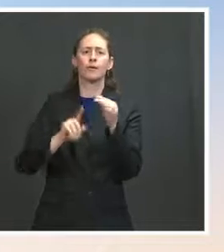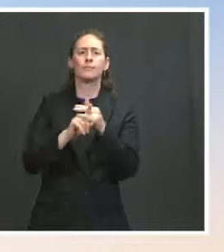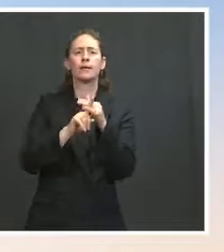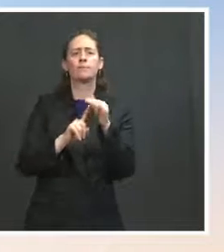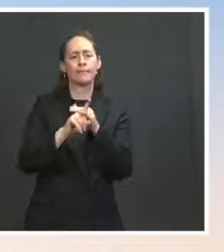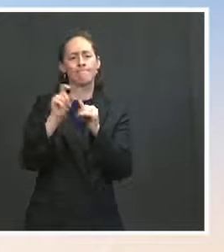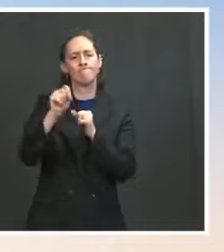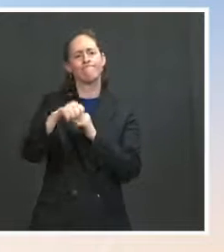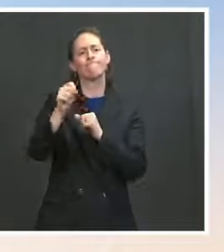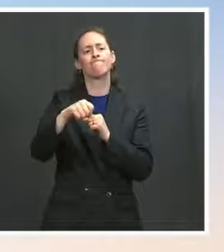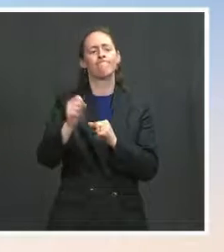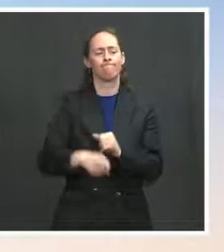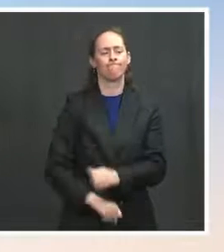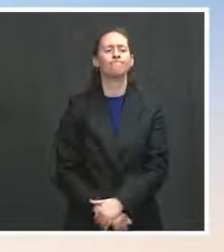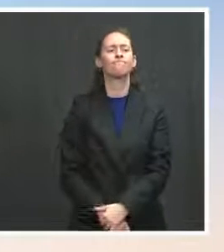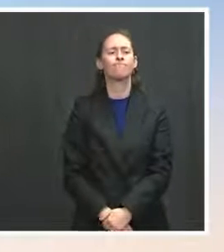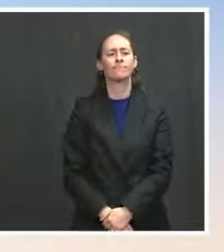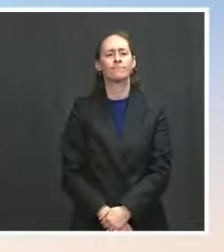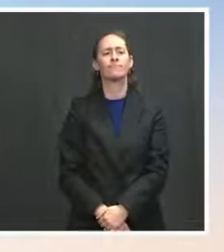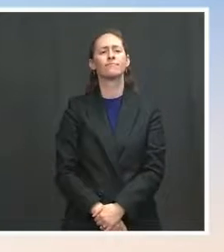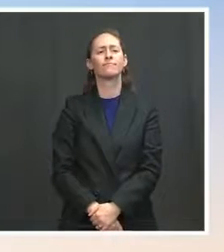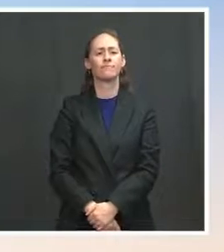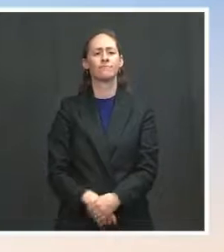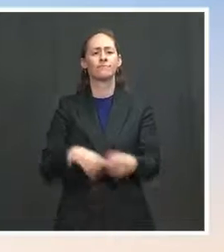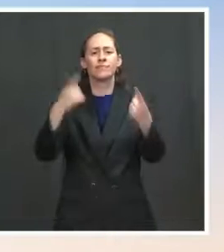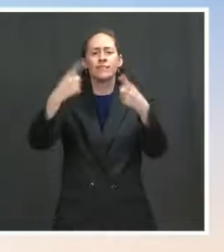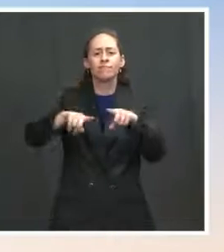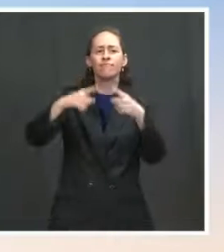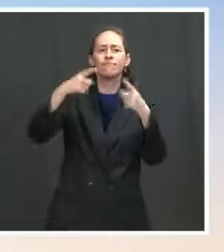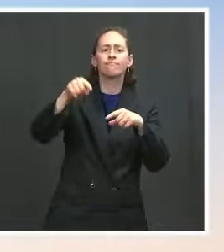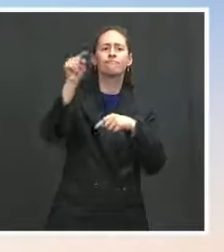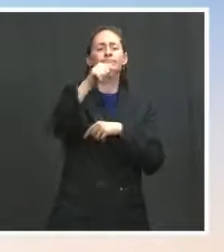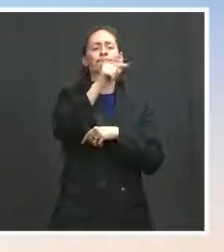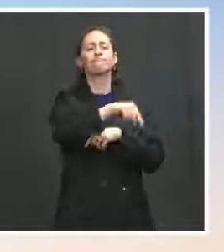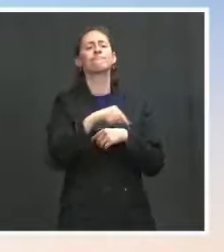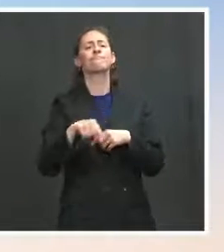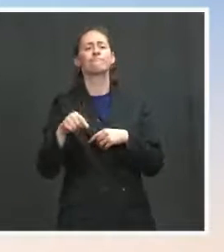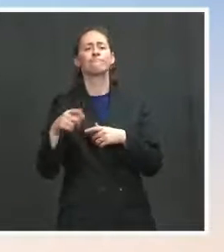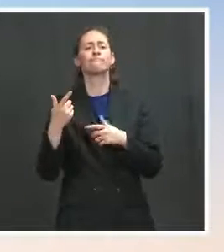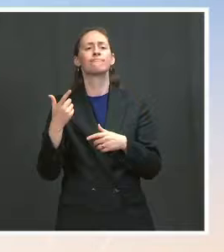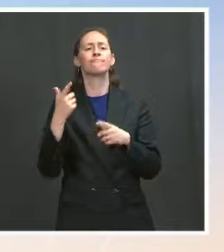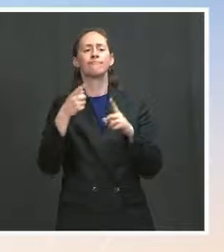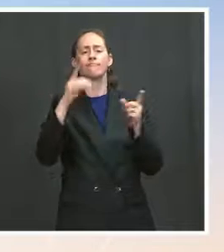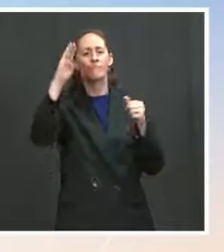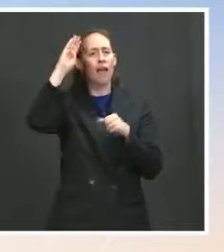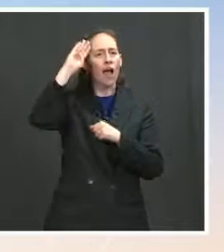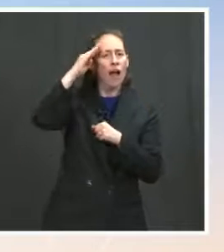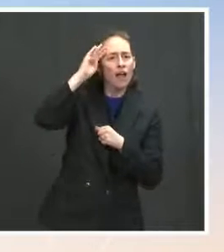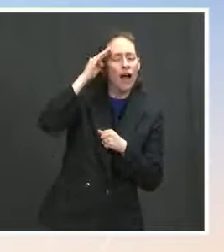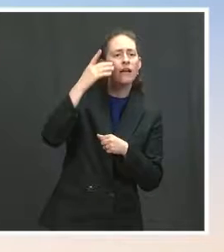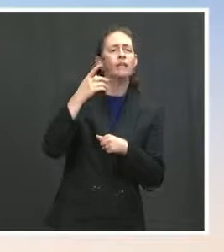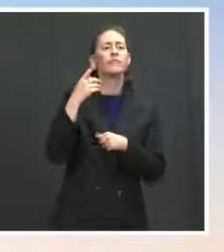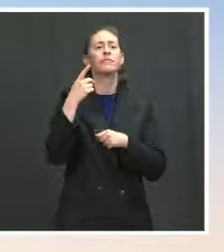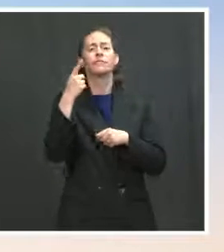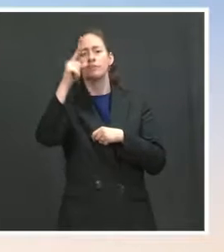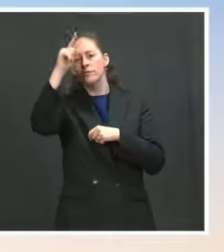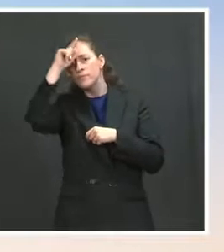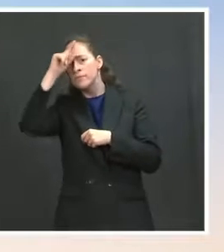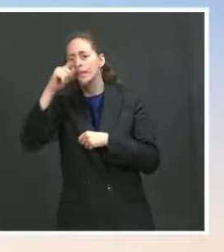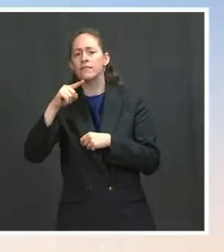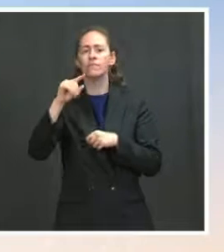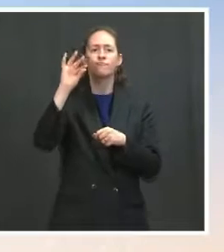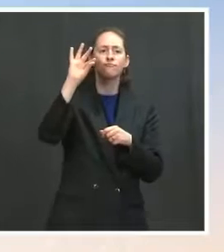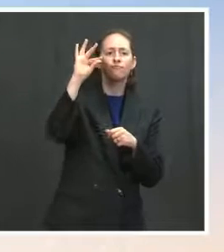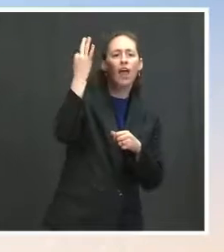disrupt organizations around the world, from hospitals across Ireland, Germany, and France to pipelines, as you all know, in the United States, and banks in the